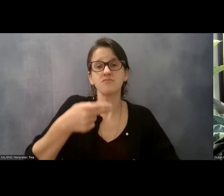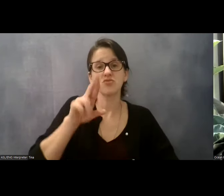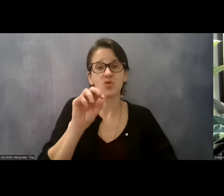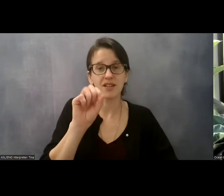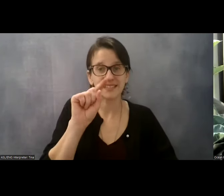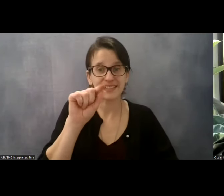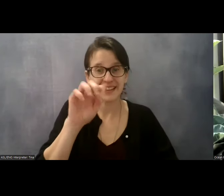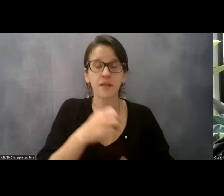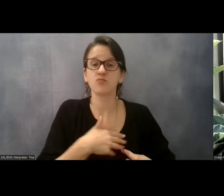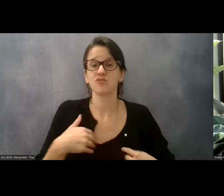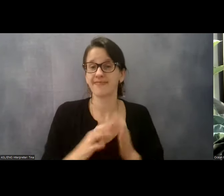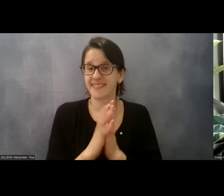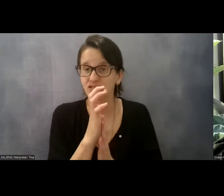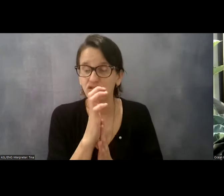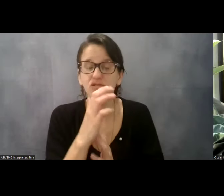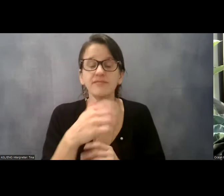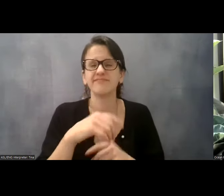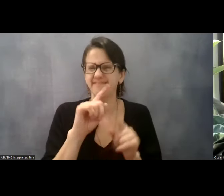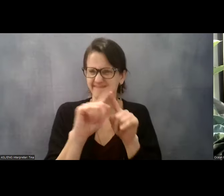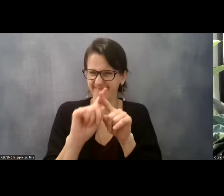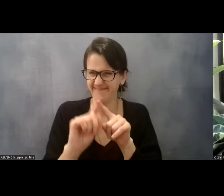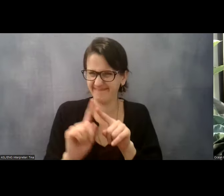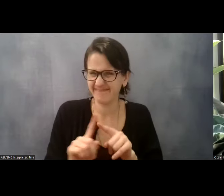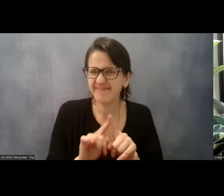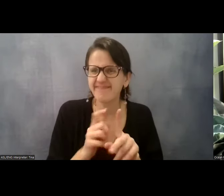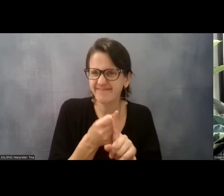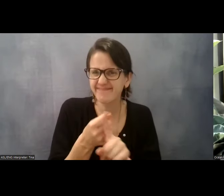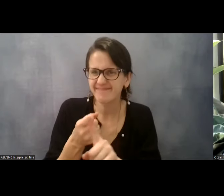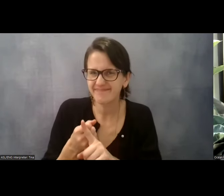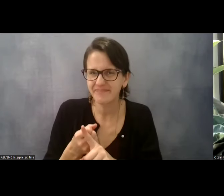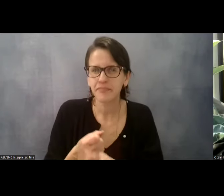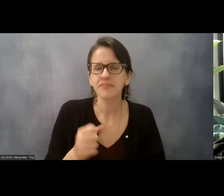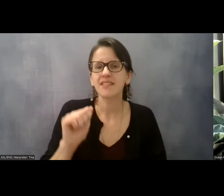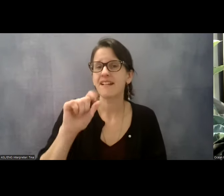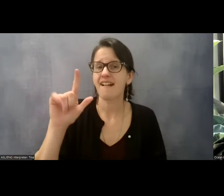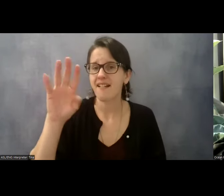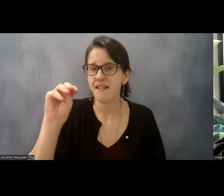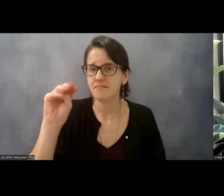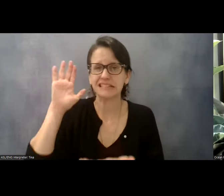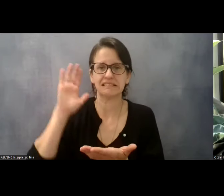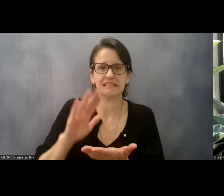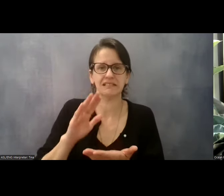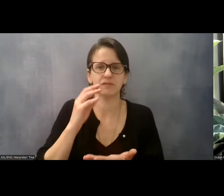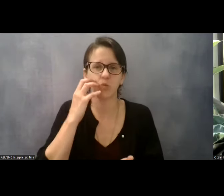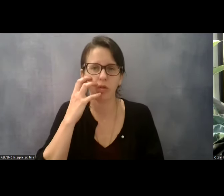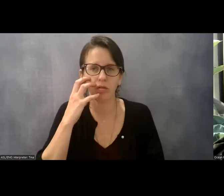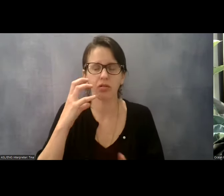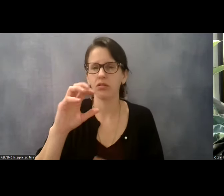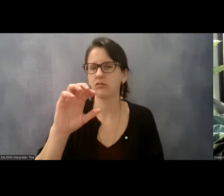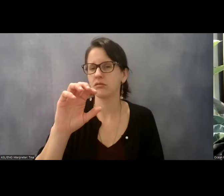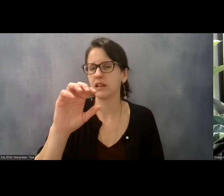breast cancer. Alliums are anti-inflammatory. They're great for bringing down inflammation in the body, and they also